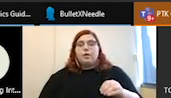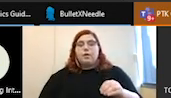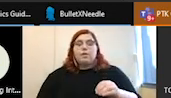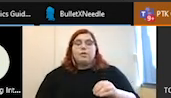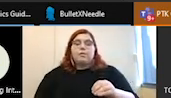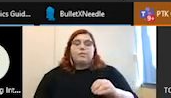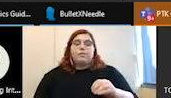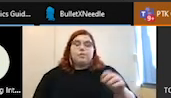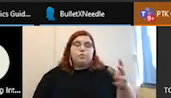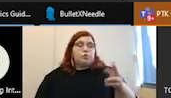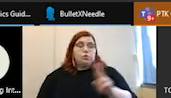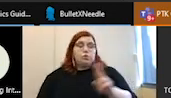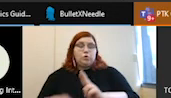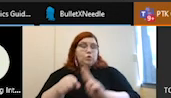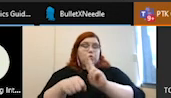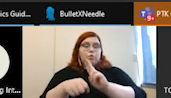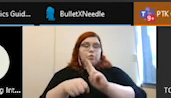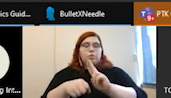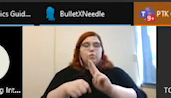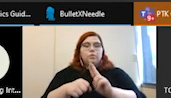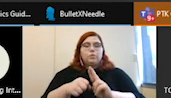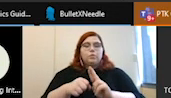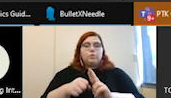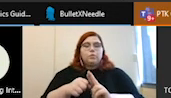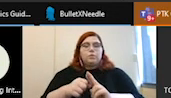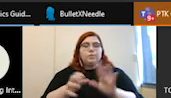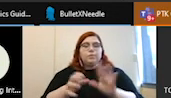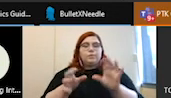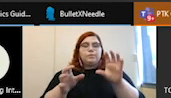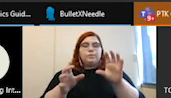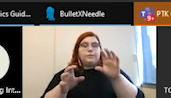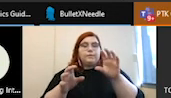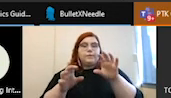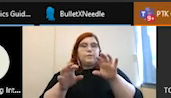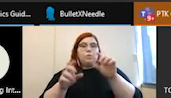use upside down.